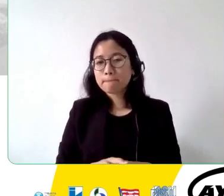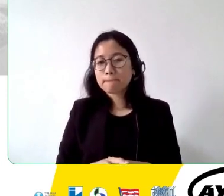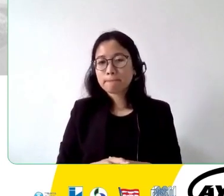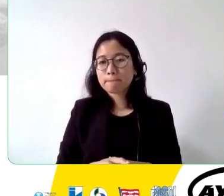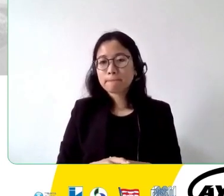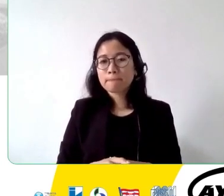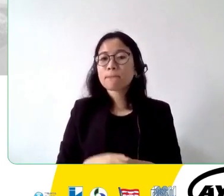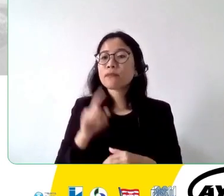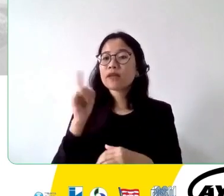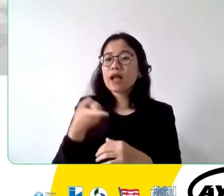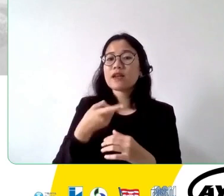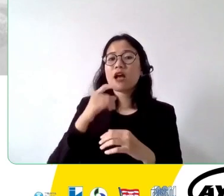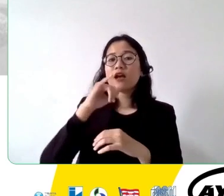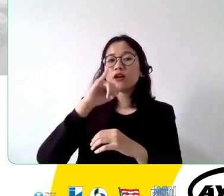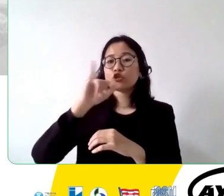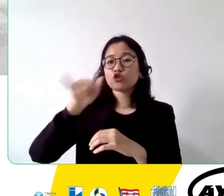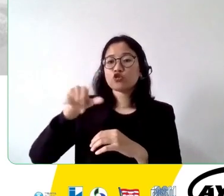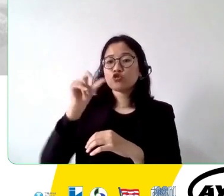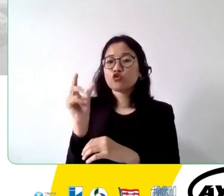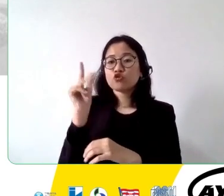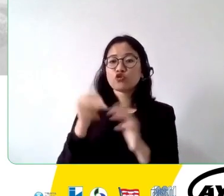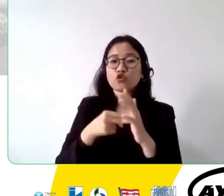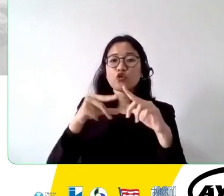journal, the top journal on health,